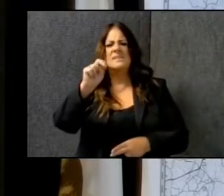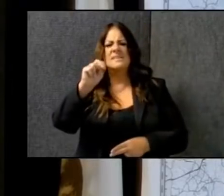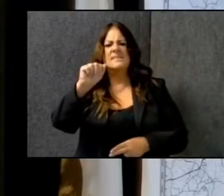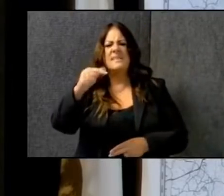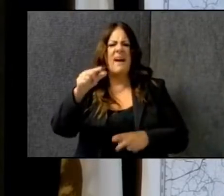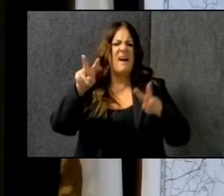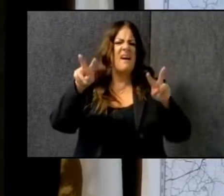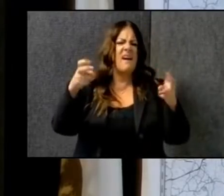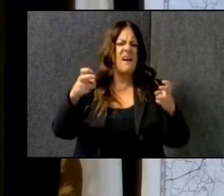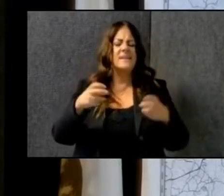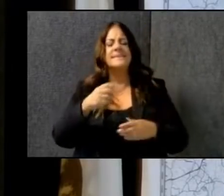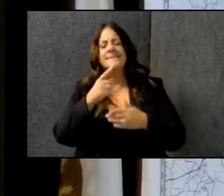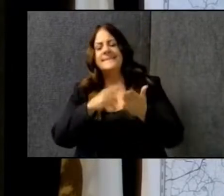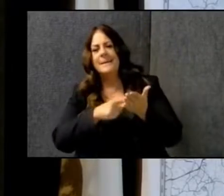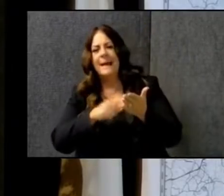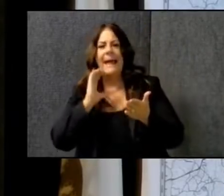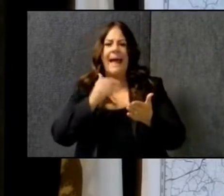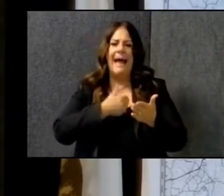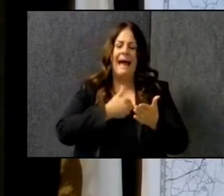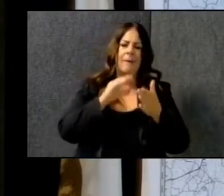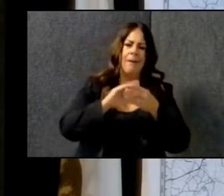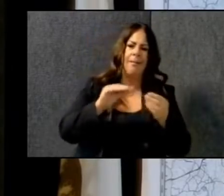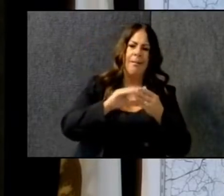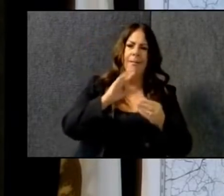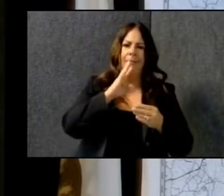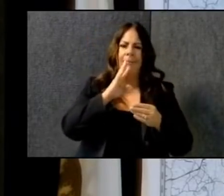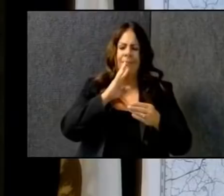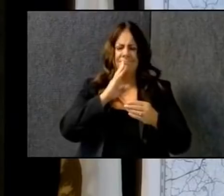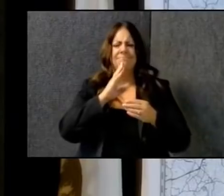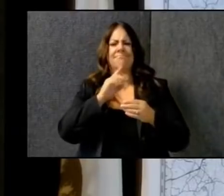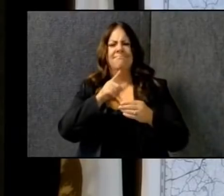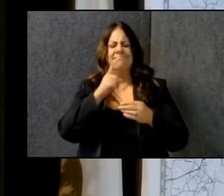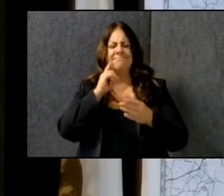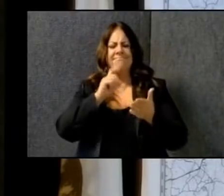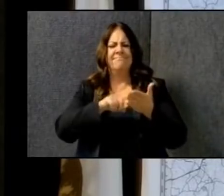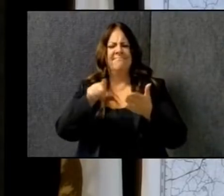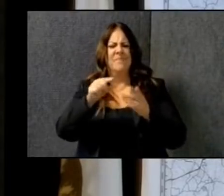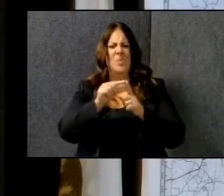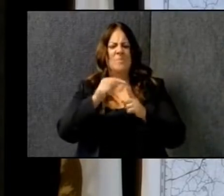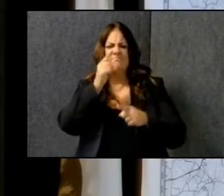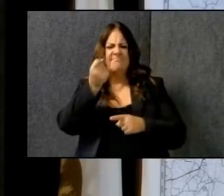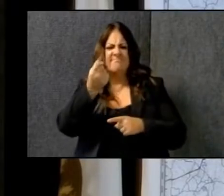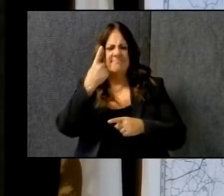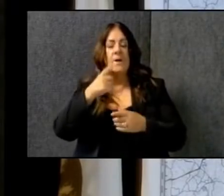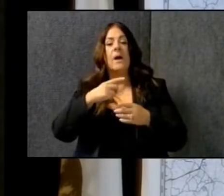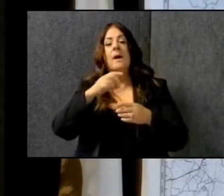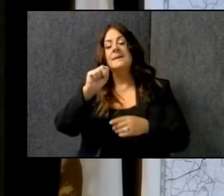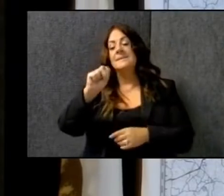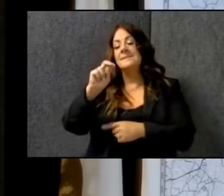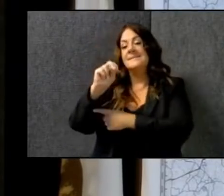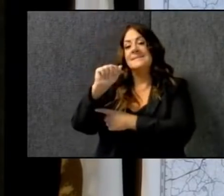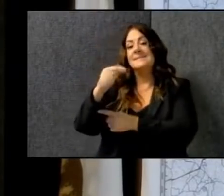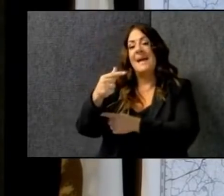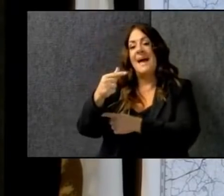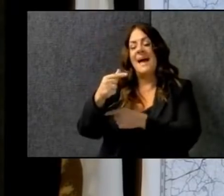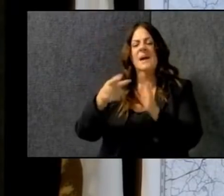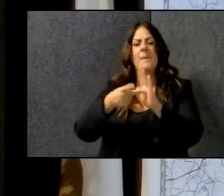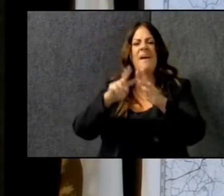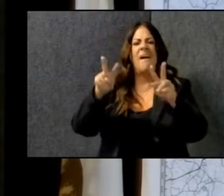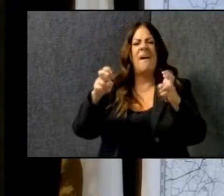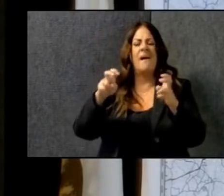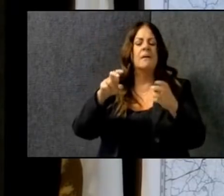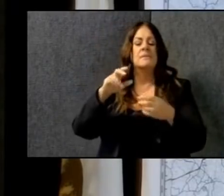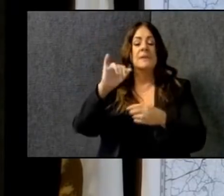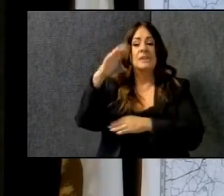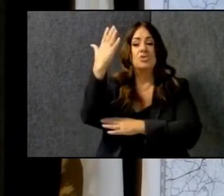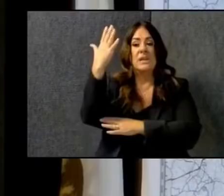use some terminology here that probably some folks aren't too aware of. So a snag is basically a dead tree. So as you've